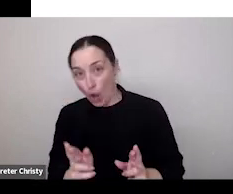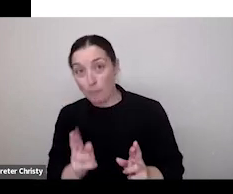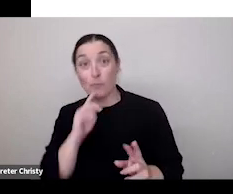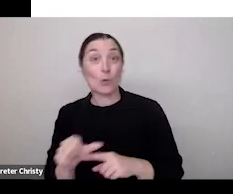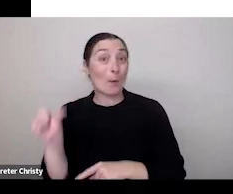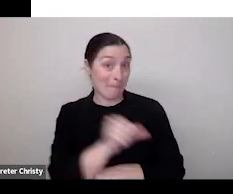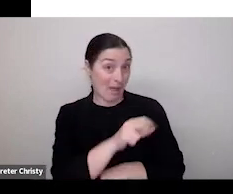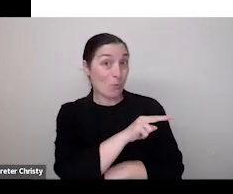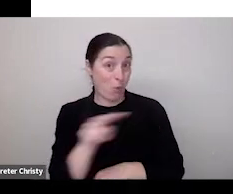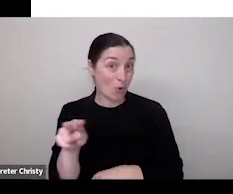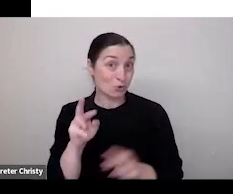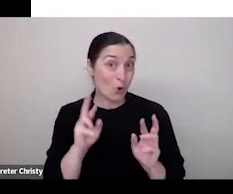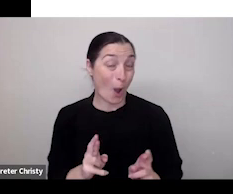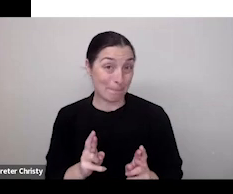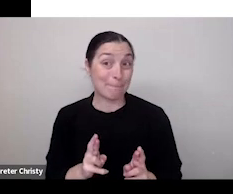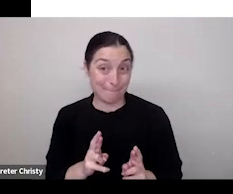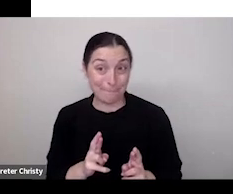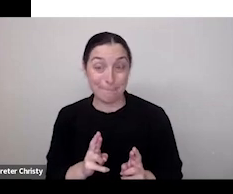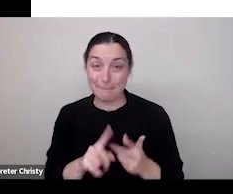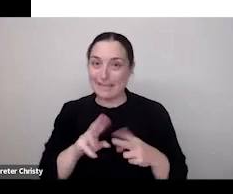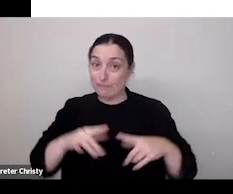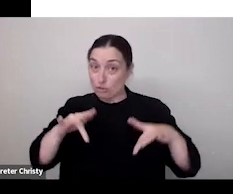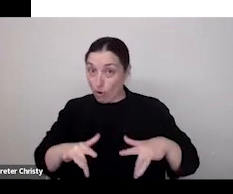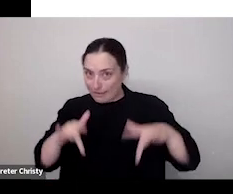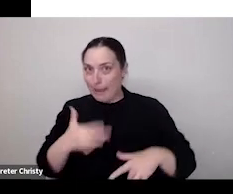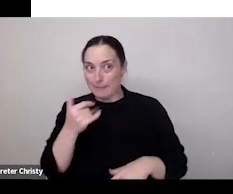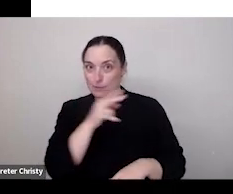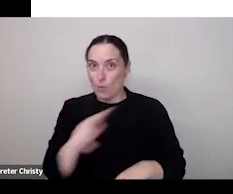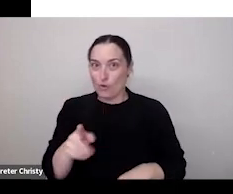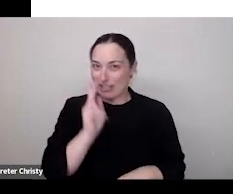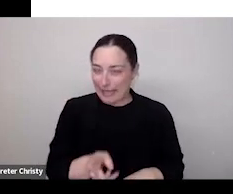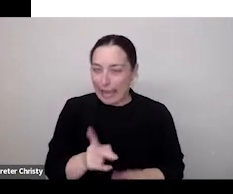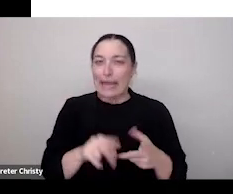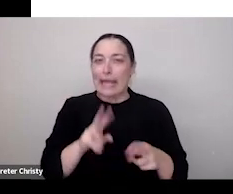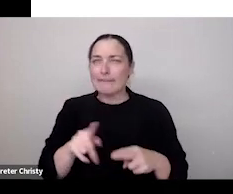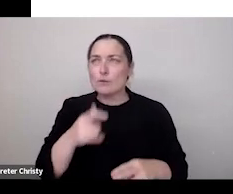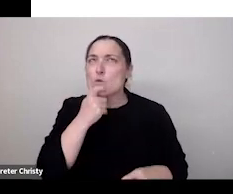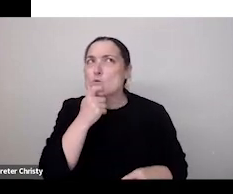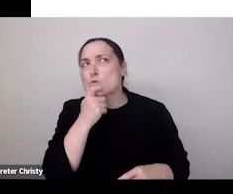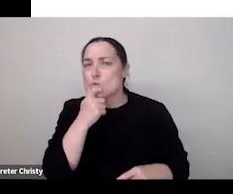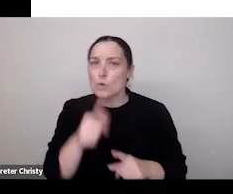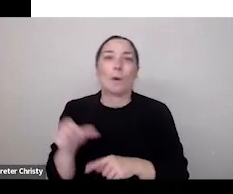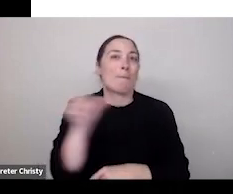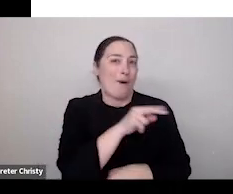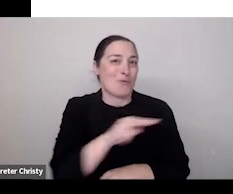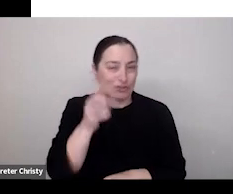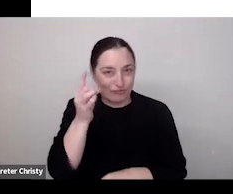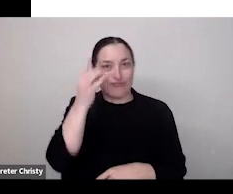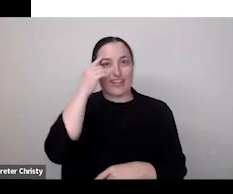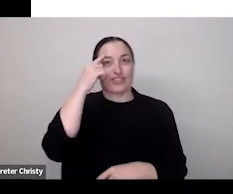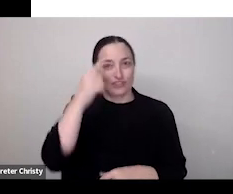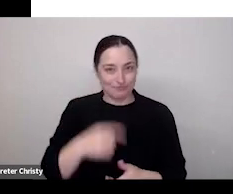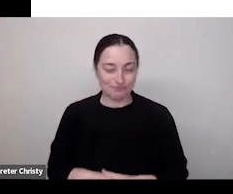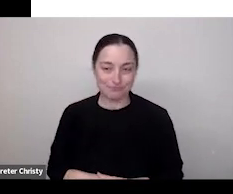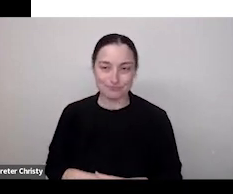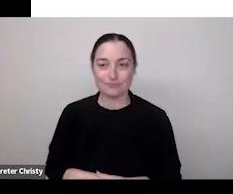if you haven't seen them, or return to revisit some of the concepts that we introduced in the earlier part of this webinar series. In this